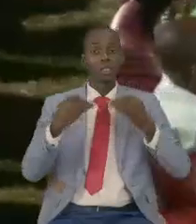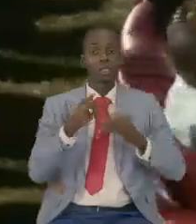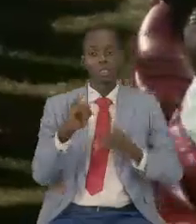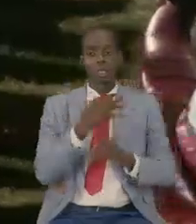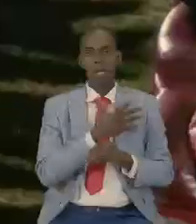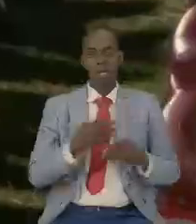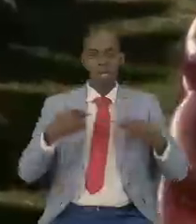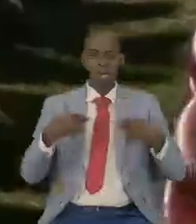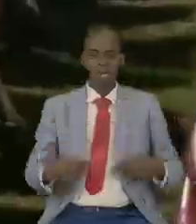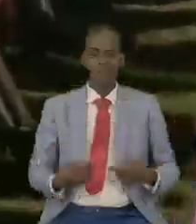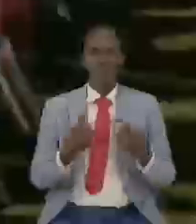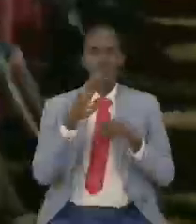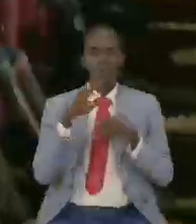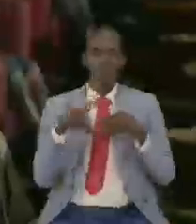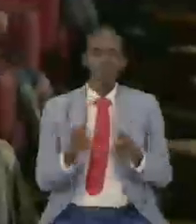know,